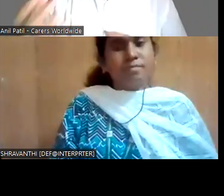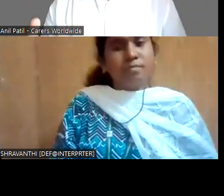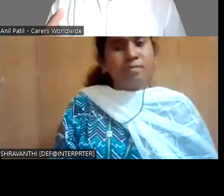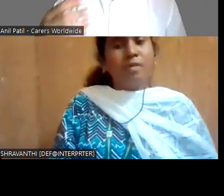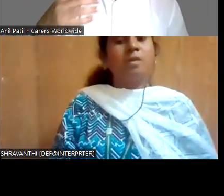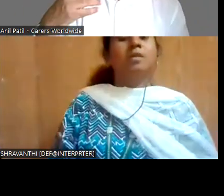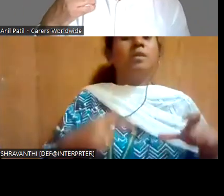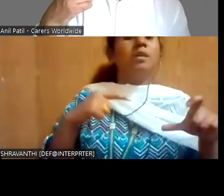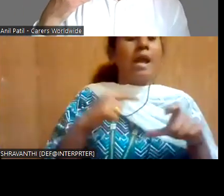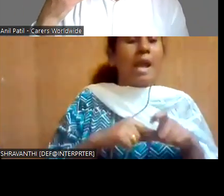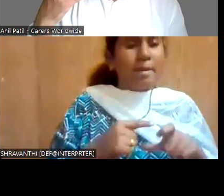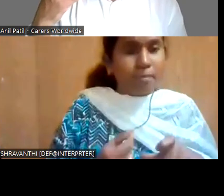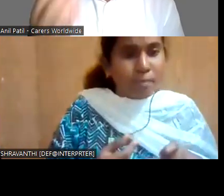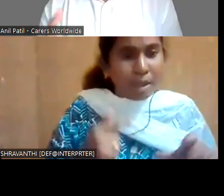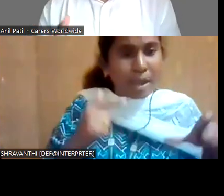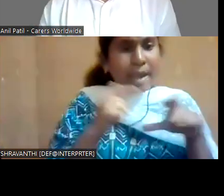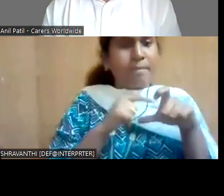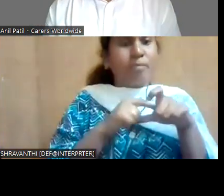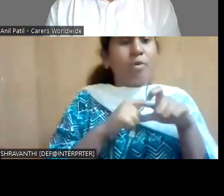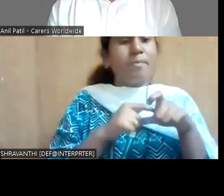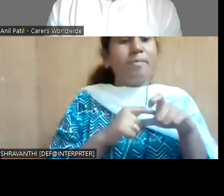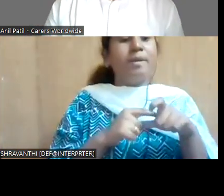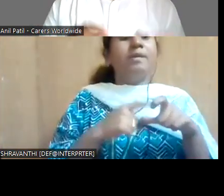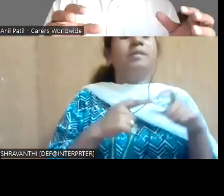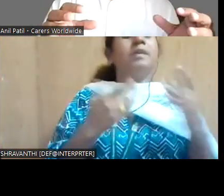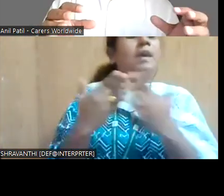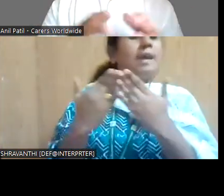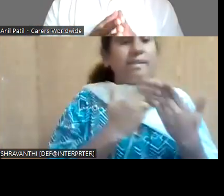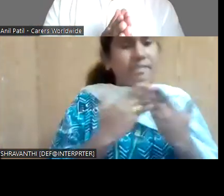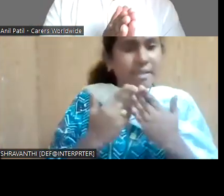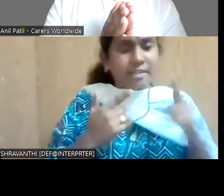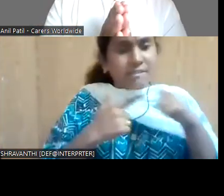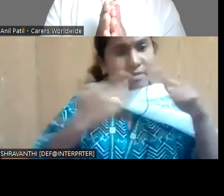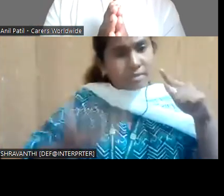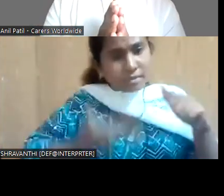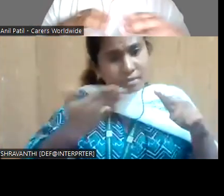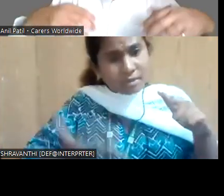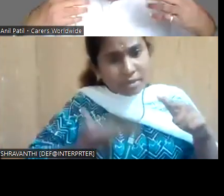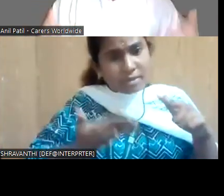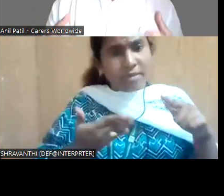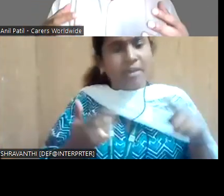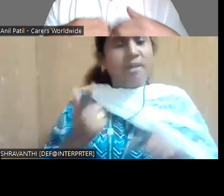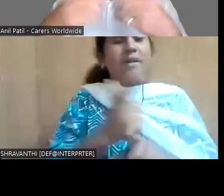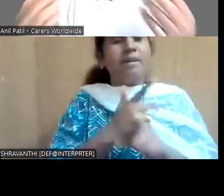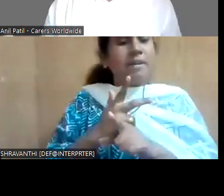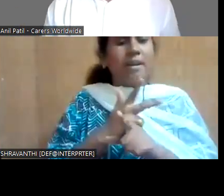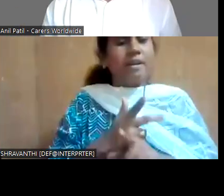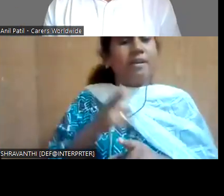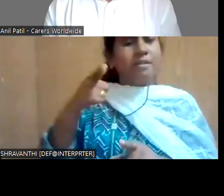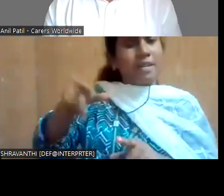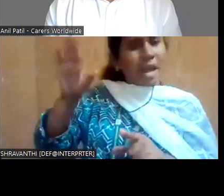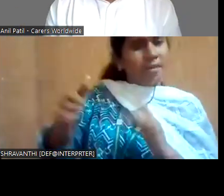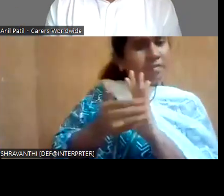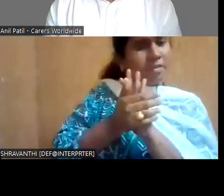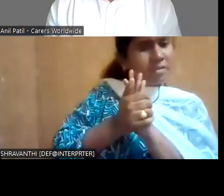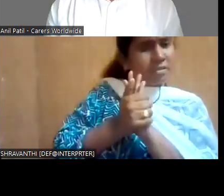employment, education, and training for carers. You know, carers, they have the skills, they had, they